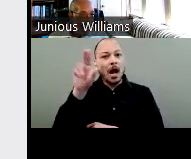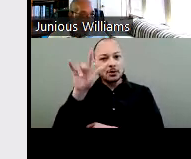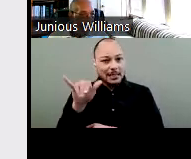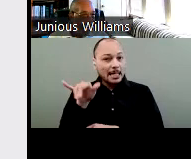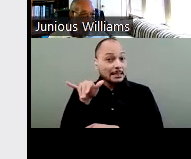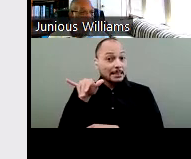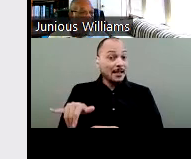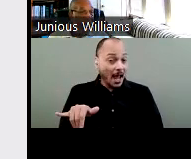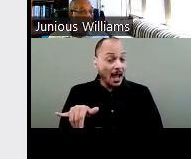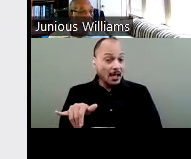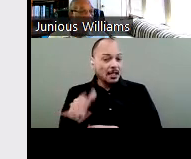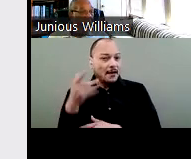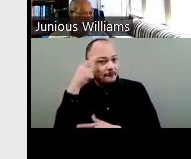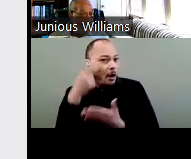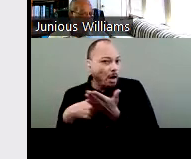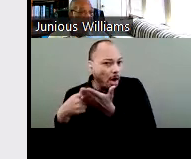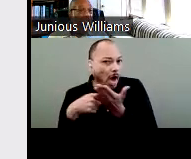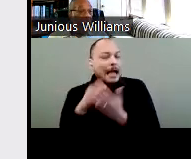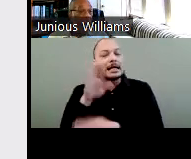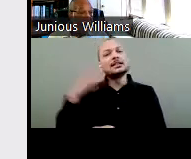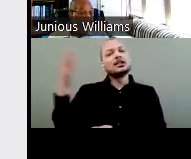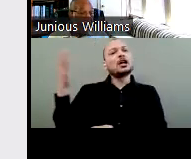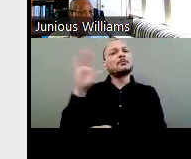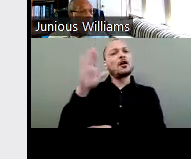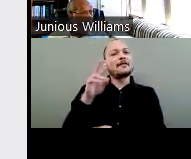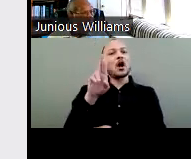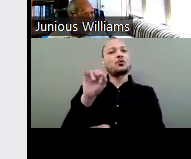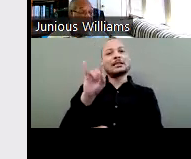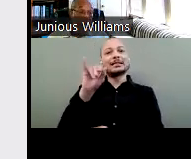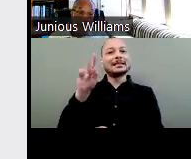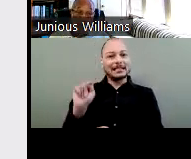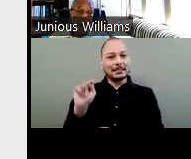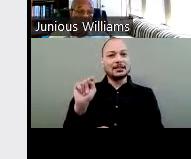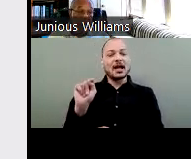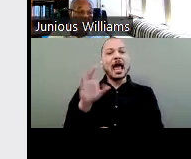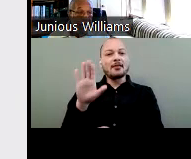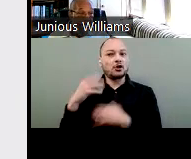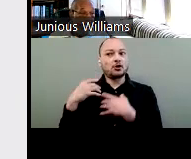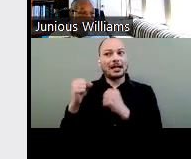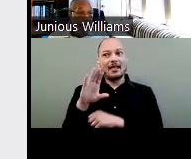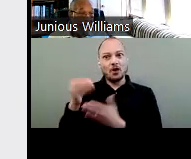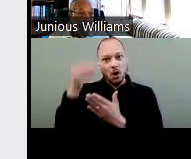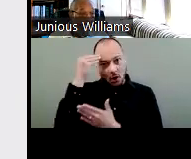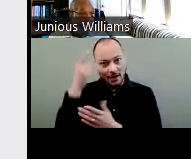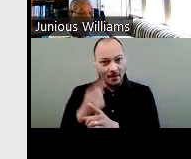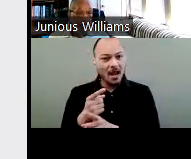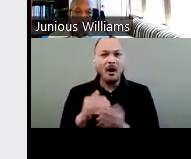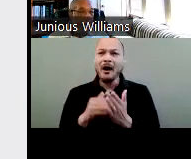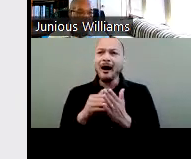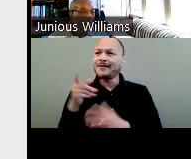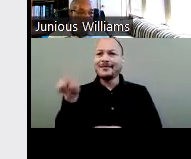table, it's testimony to their resiliency and their learning, right? And oftentimes they don't need any.